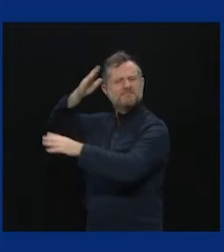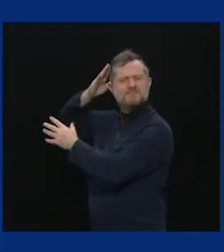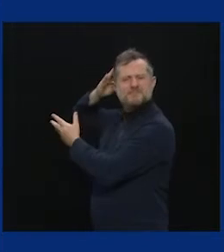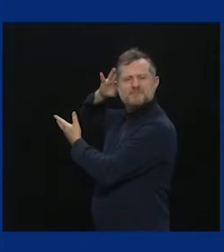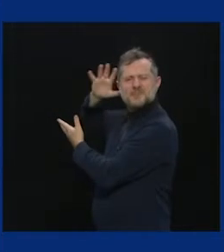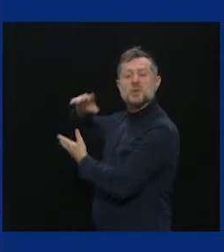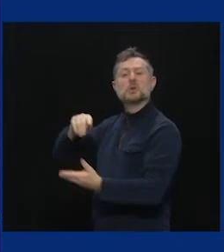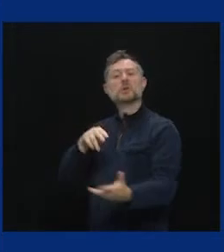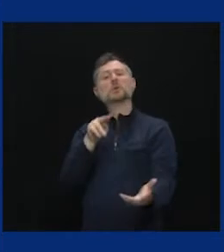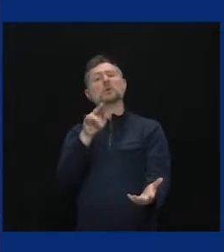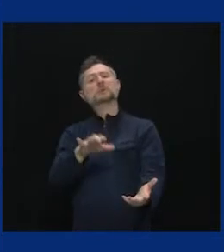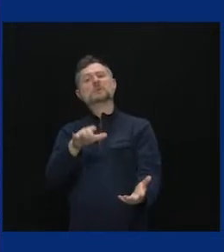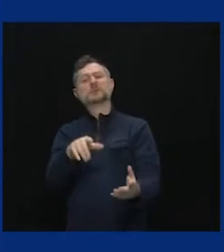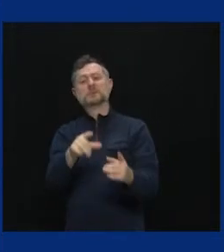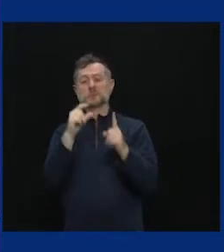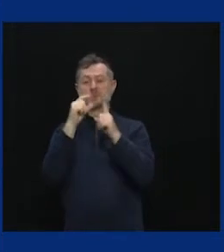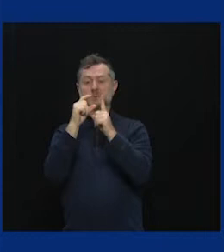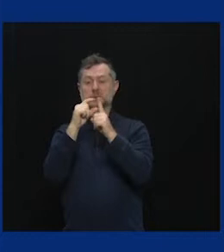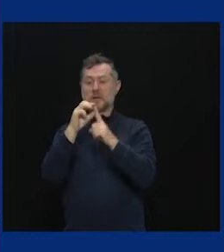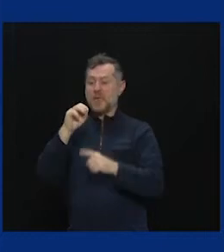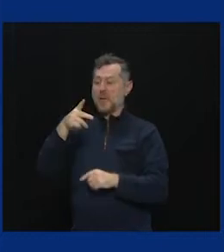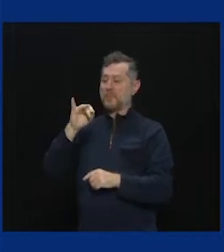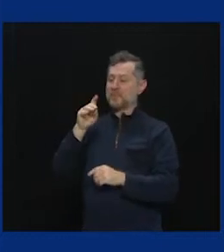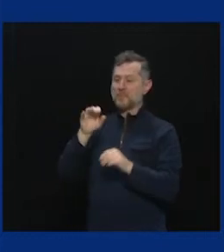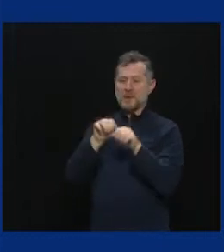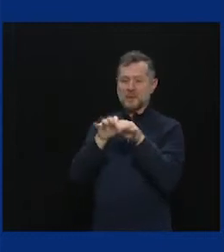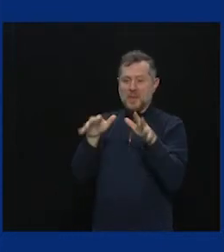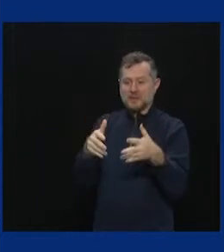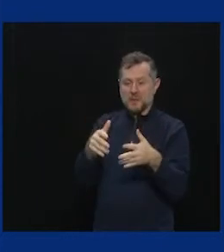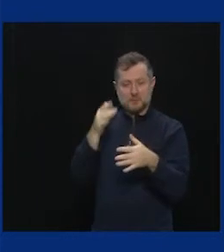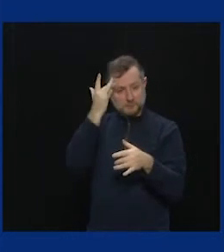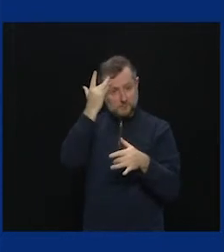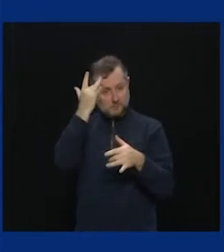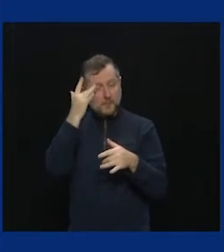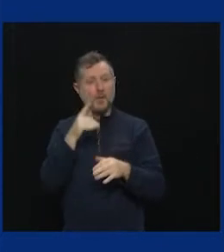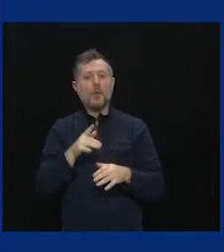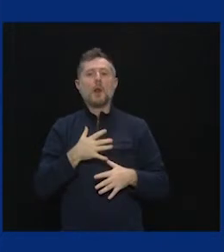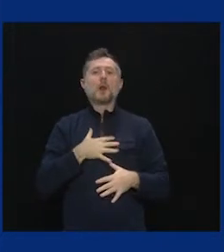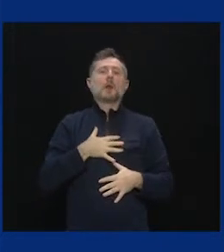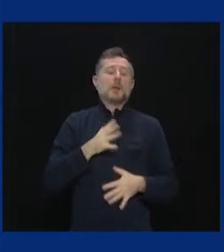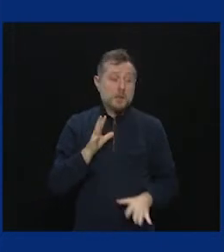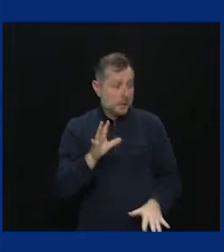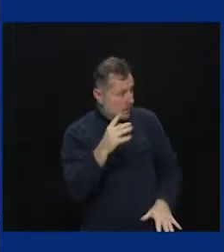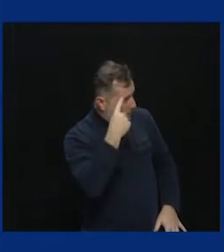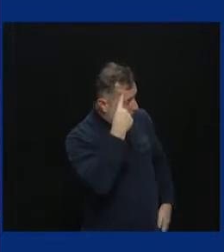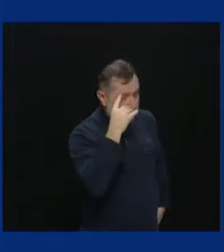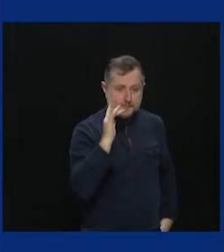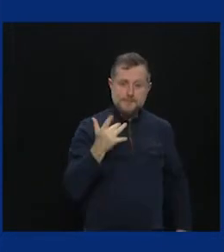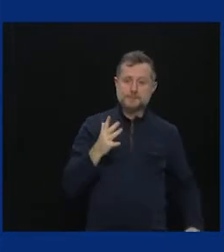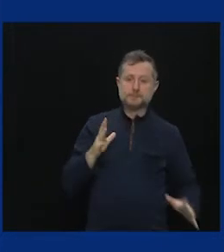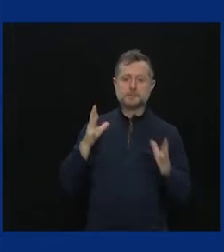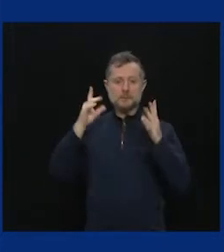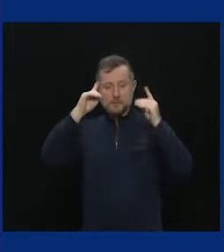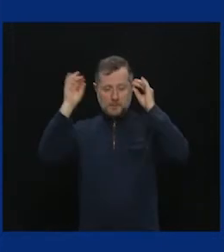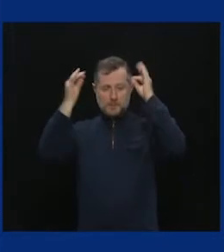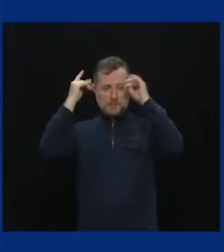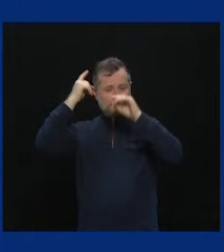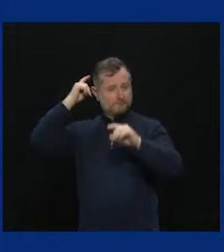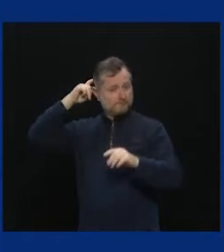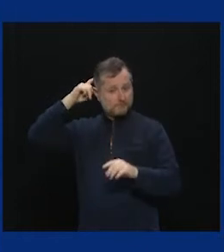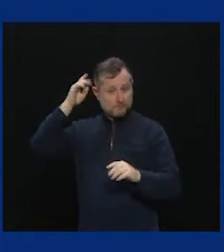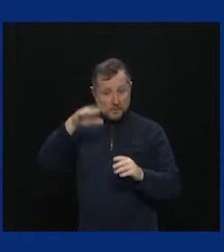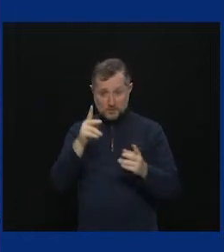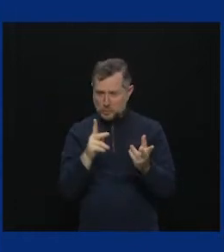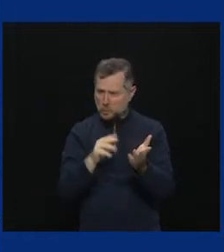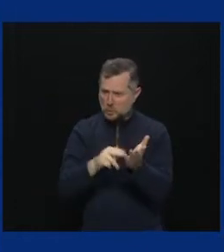emotion when you think about the sirens you heard every night, and sometimes you heard at 7 o'clock, everybody banging the pans in appreciation, but you just wondered, when is this